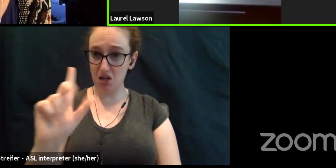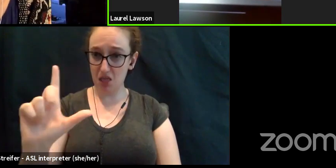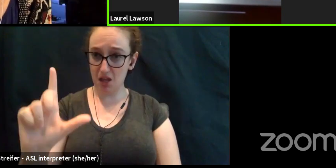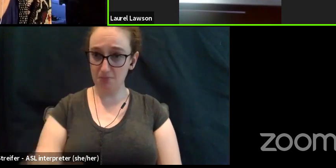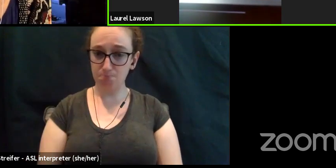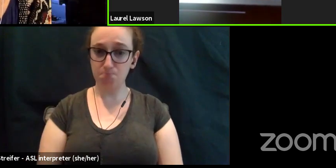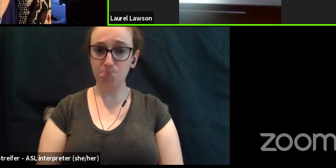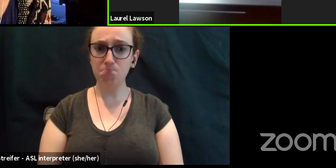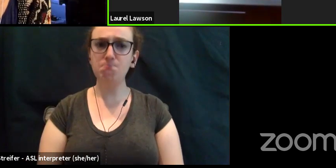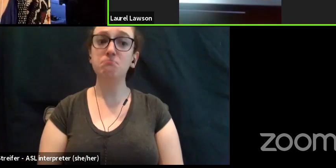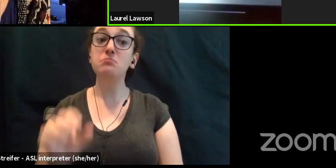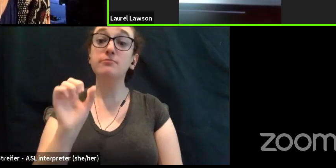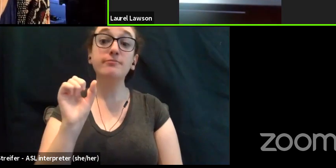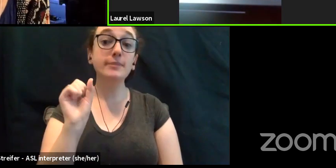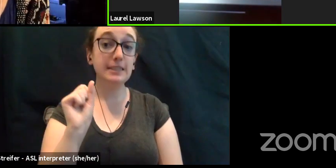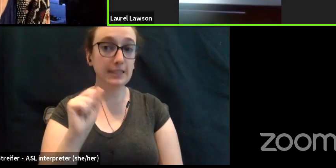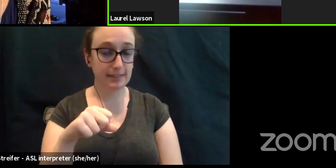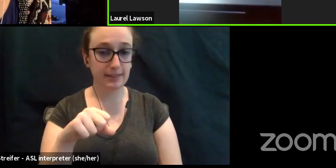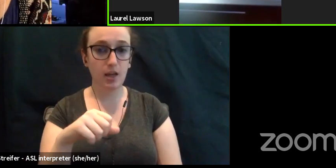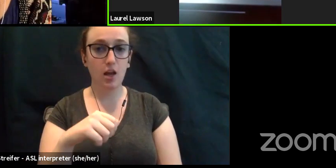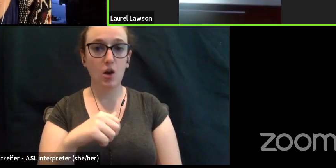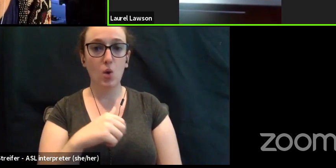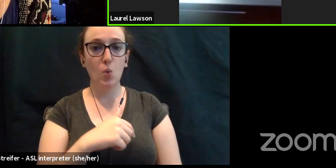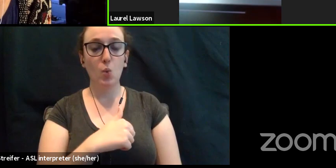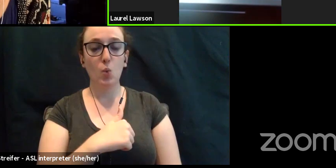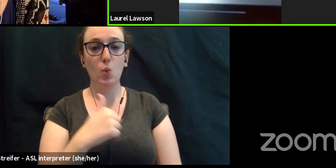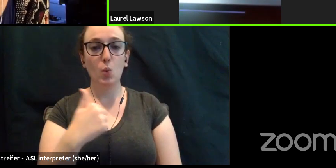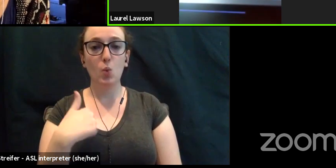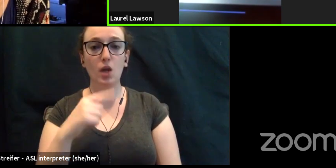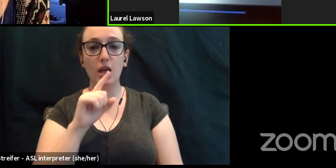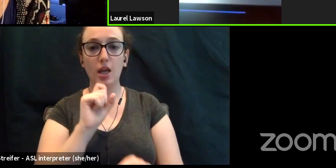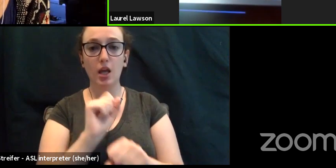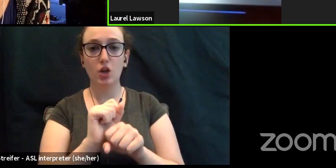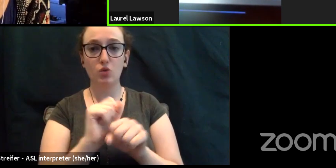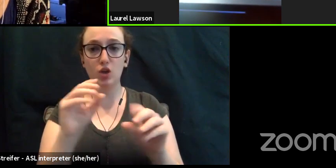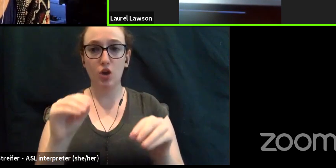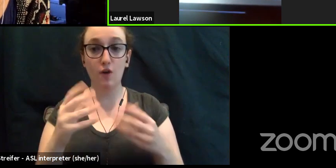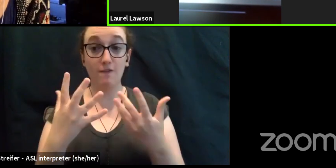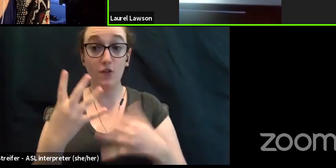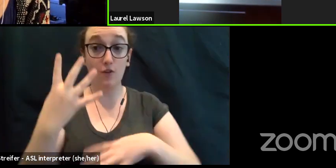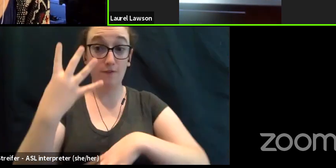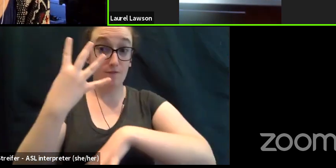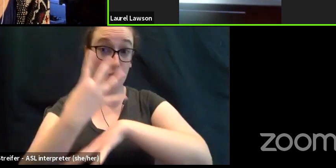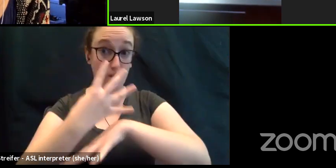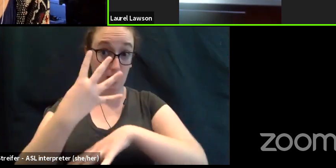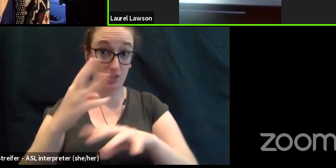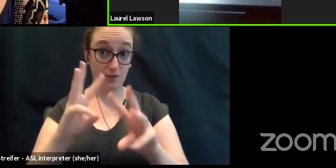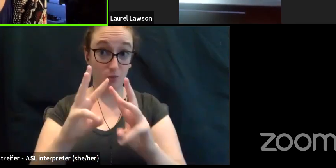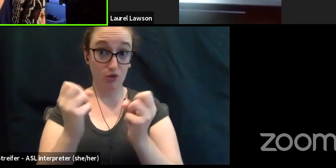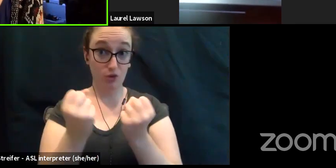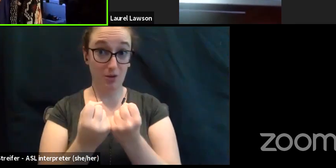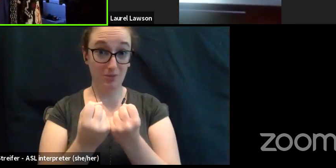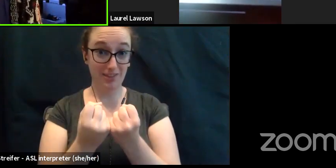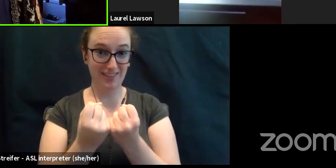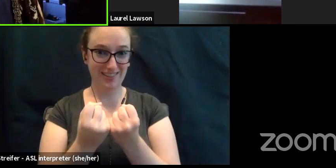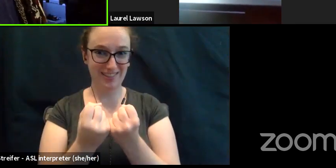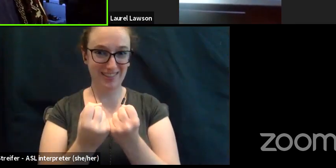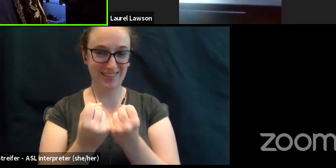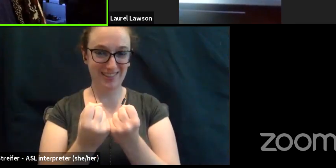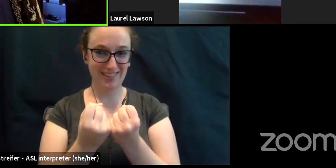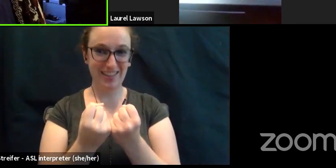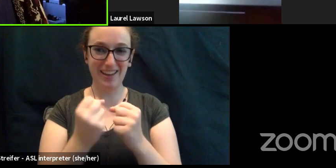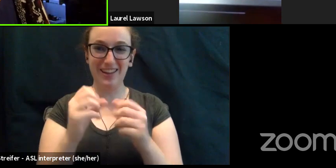And here we get to the part where we actually offer about 4 days worth of workshops on